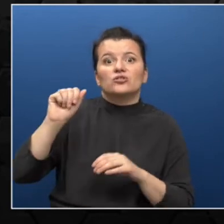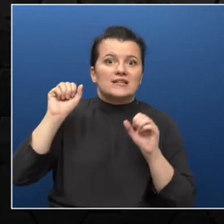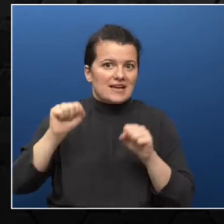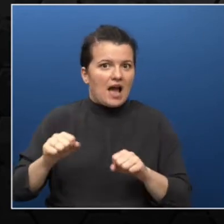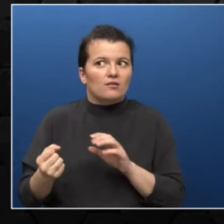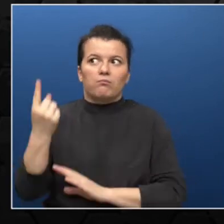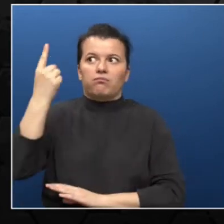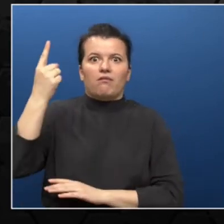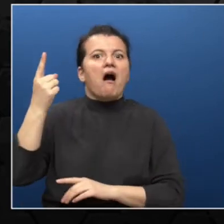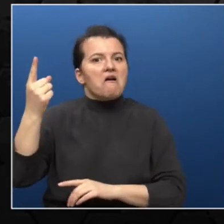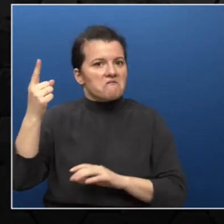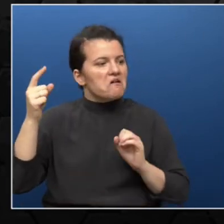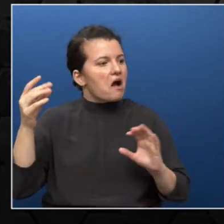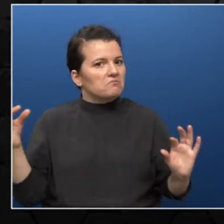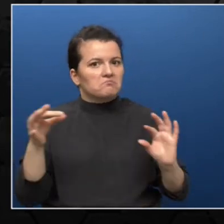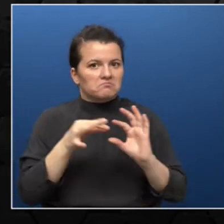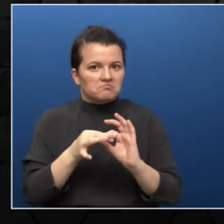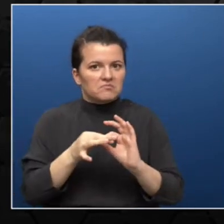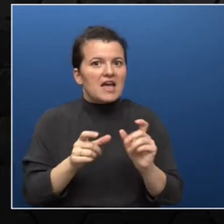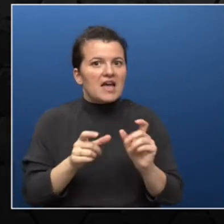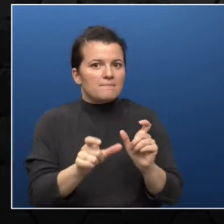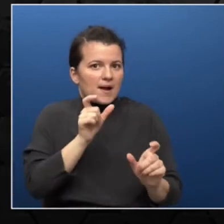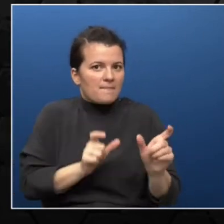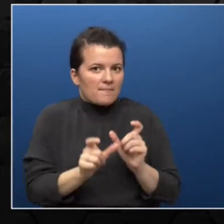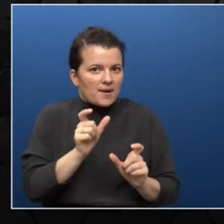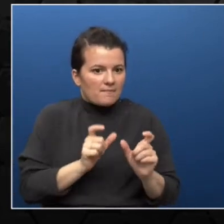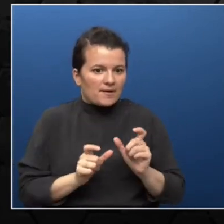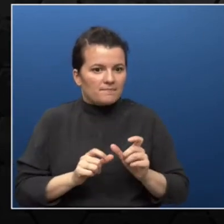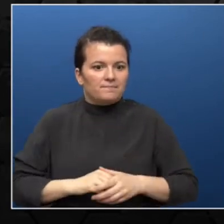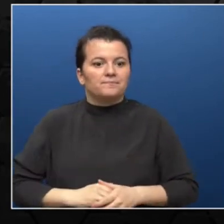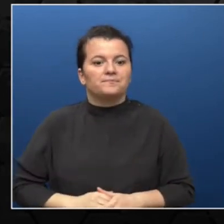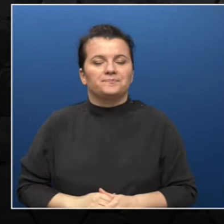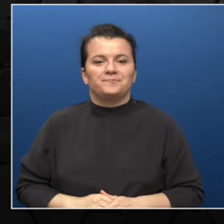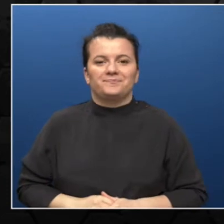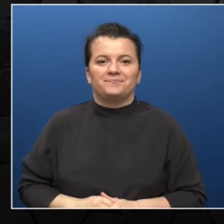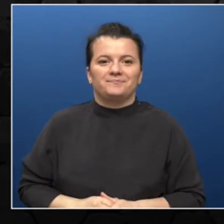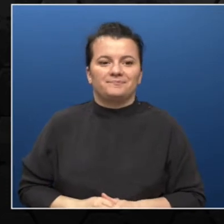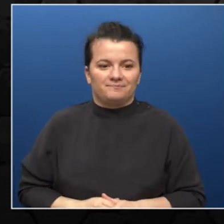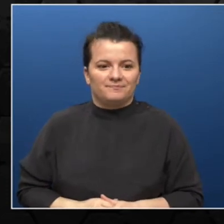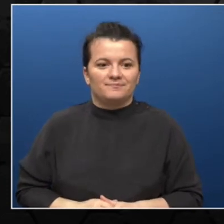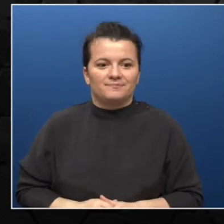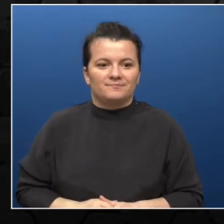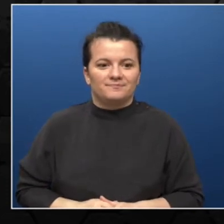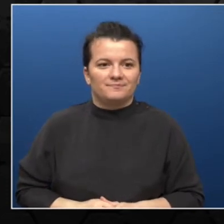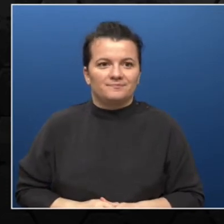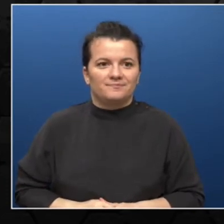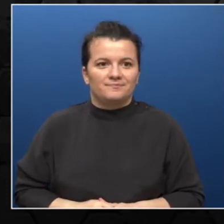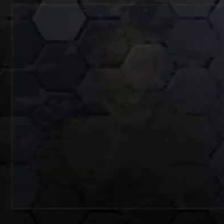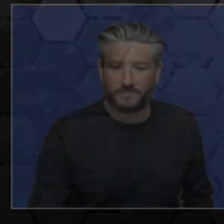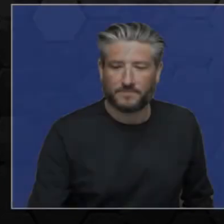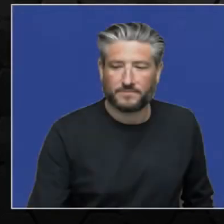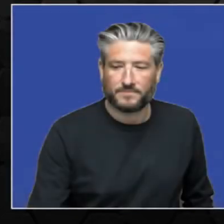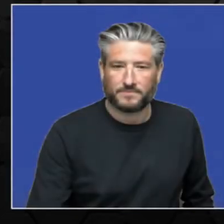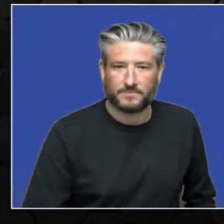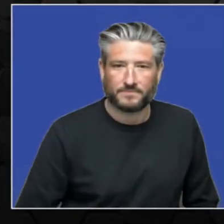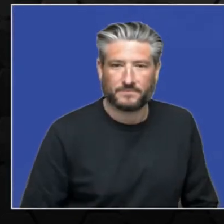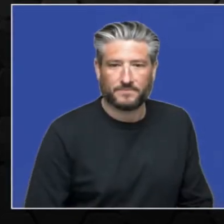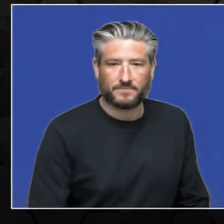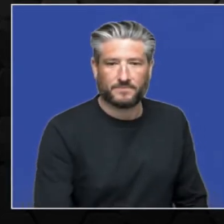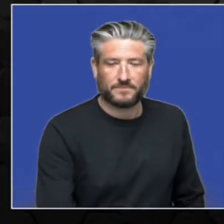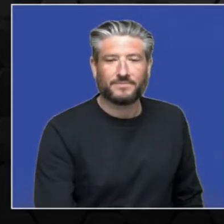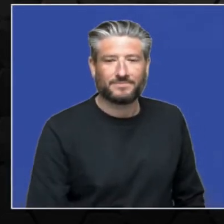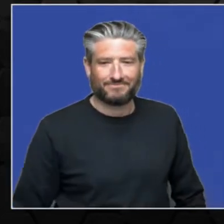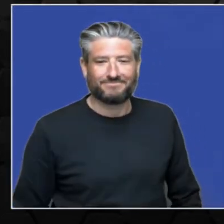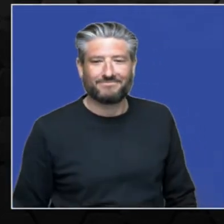makes Azure Text Analytics stand out from the others. And then deploy on premises using Docker contains. This is something related to how we